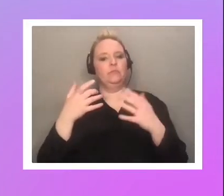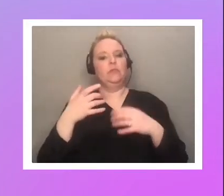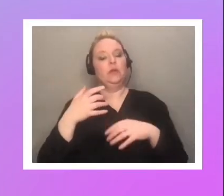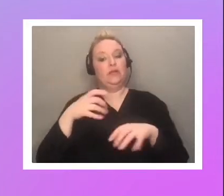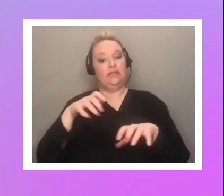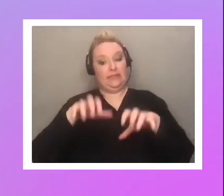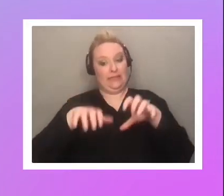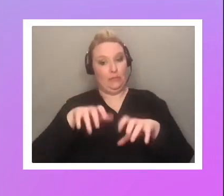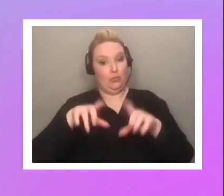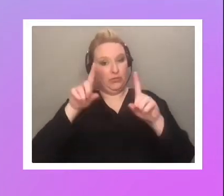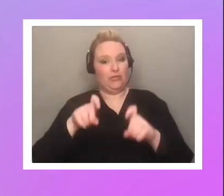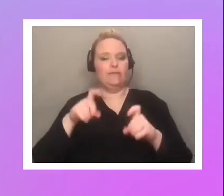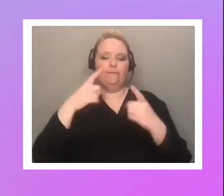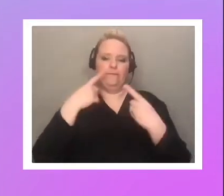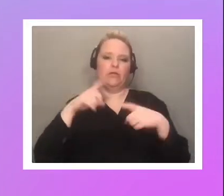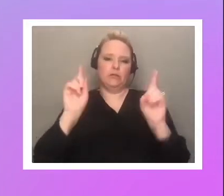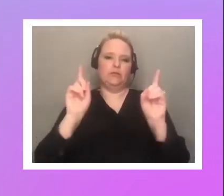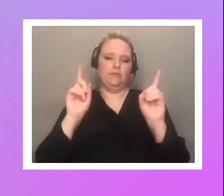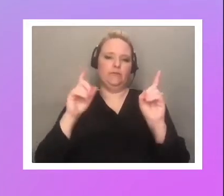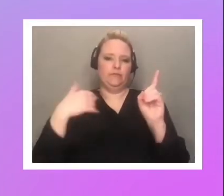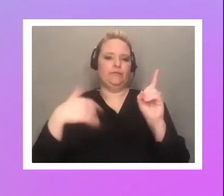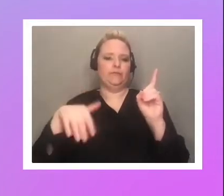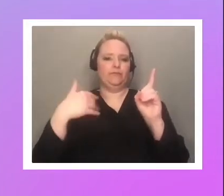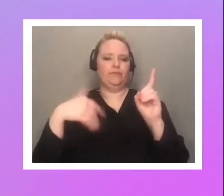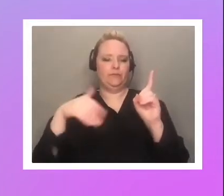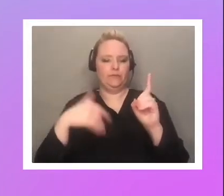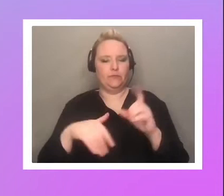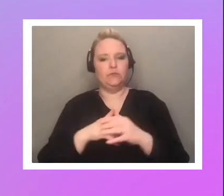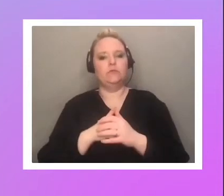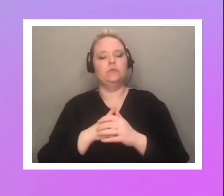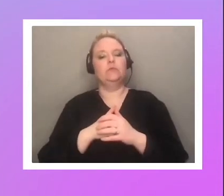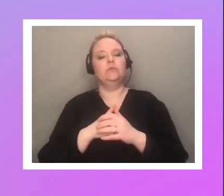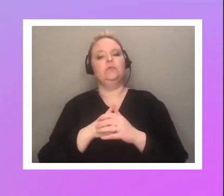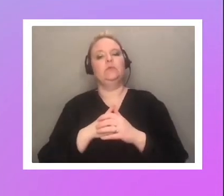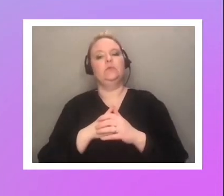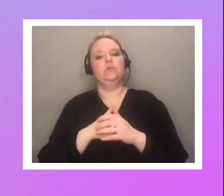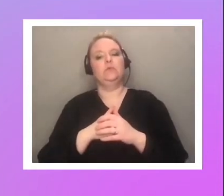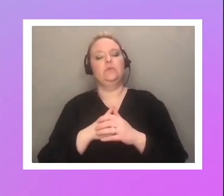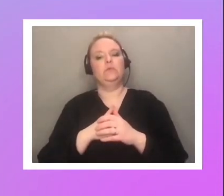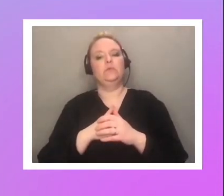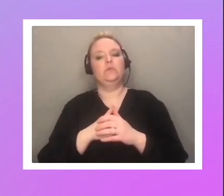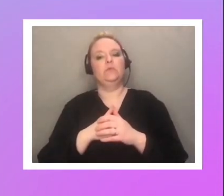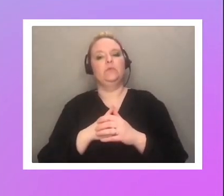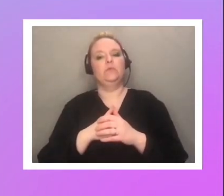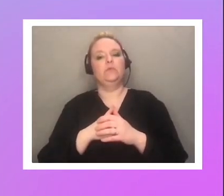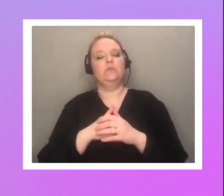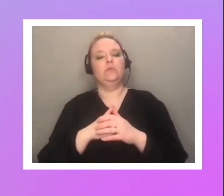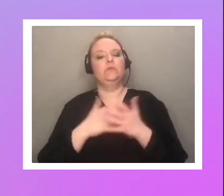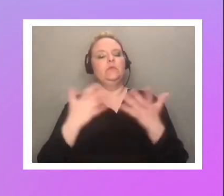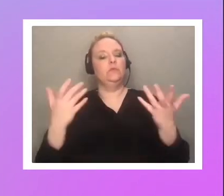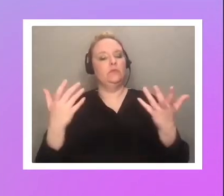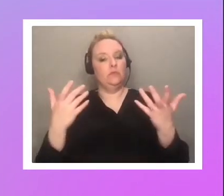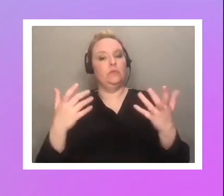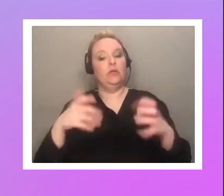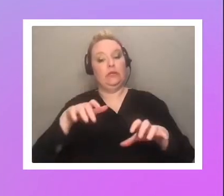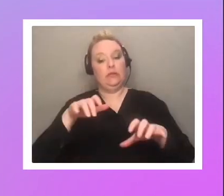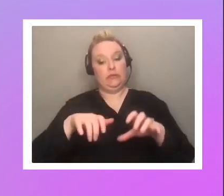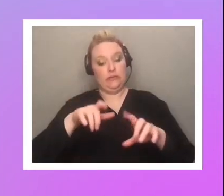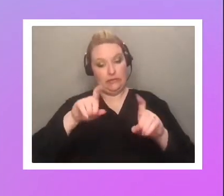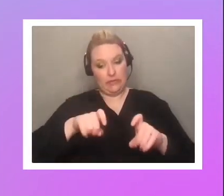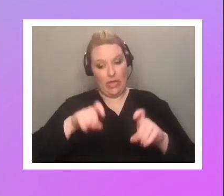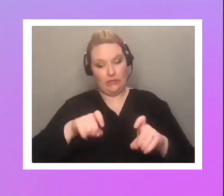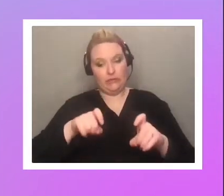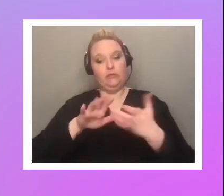testing, and it's something that can be done while your members get comfortable with using